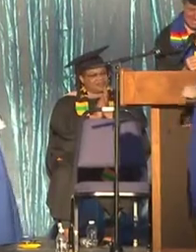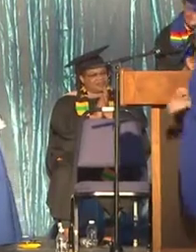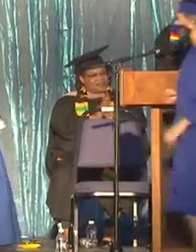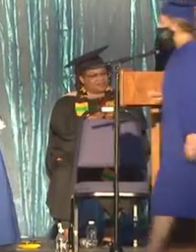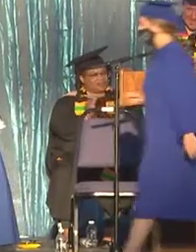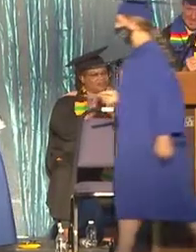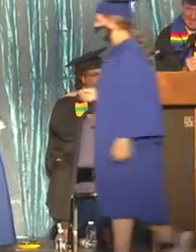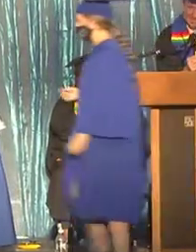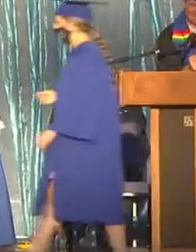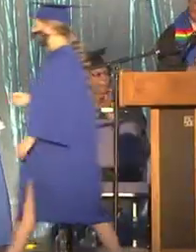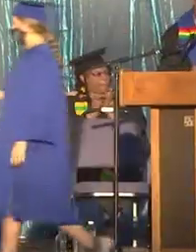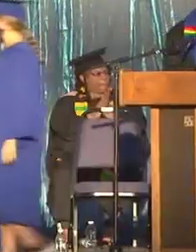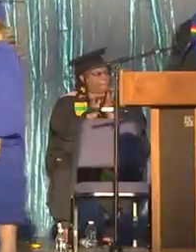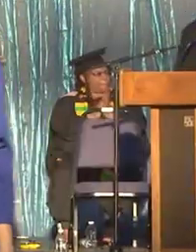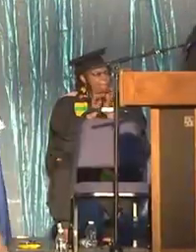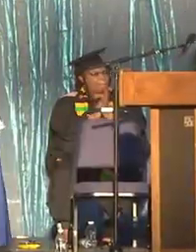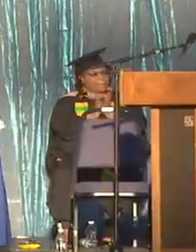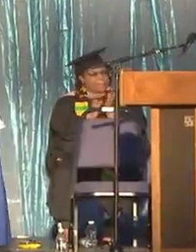Jillian Smith.